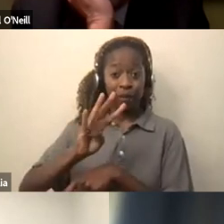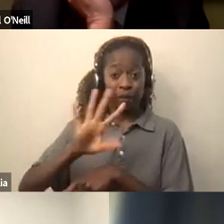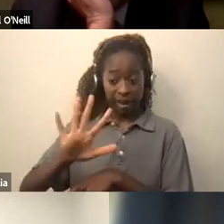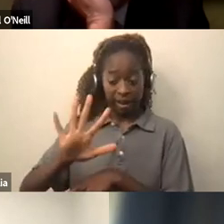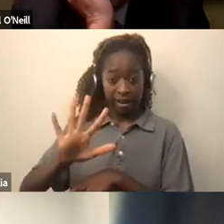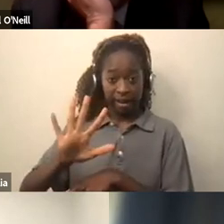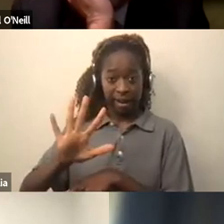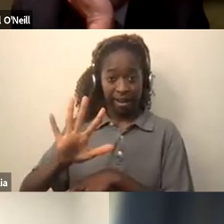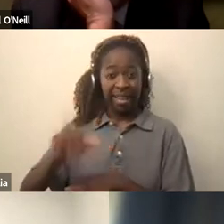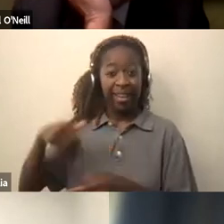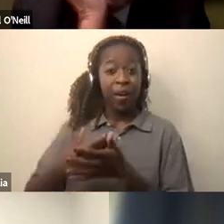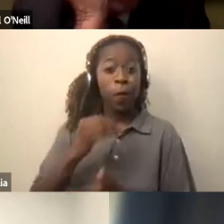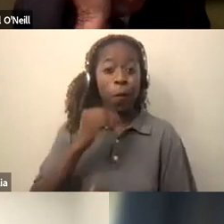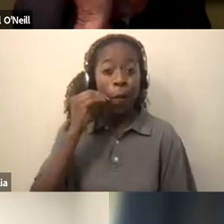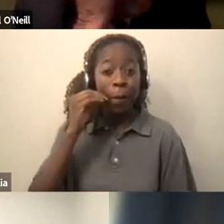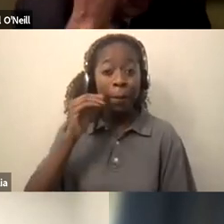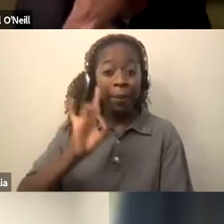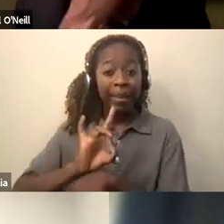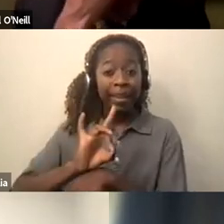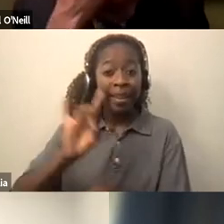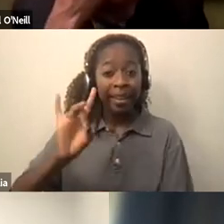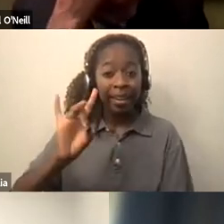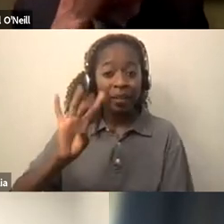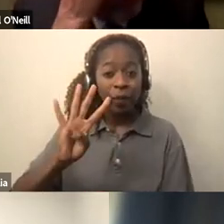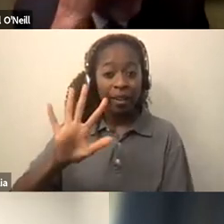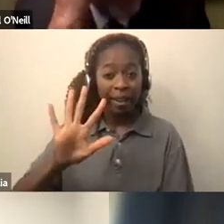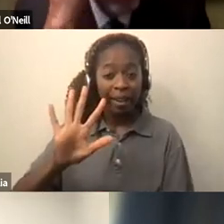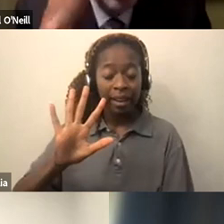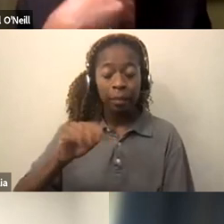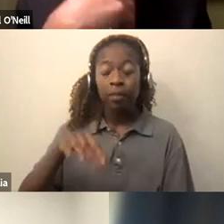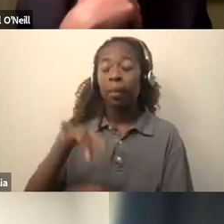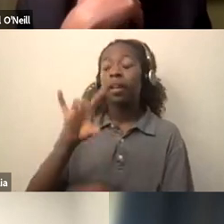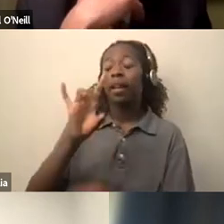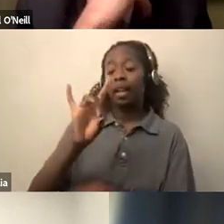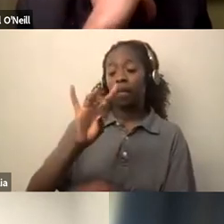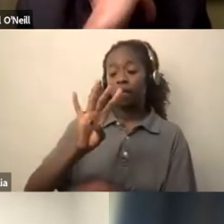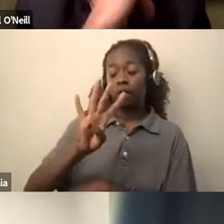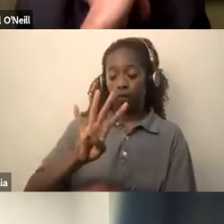until 8 48 p.m when the principal actually brought it to home